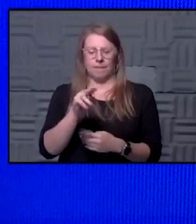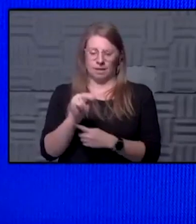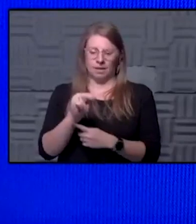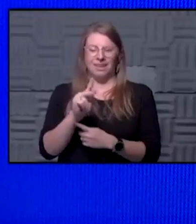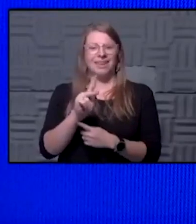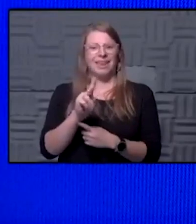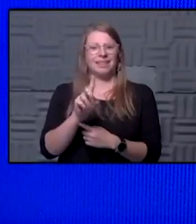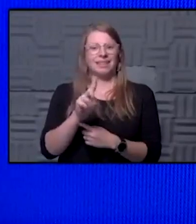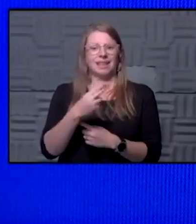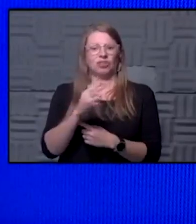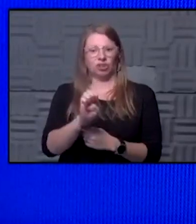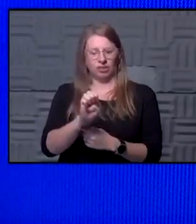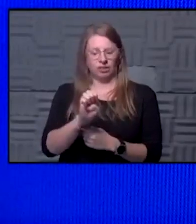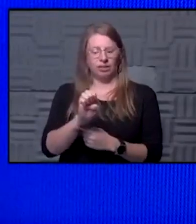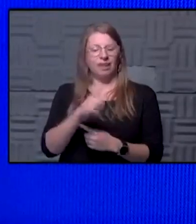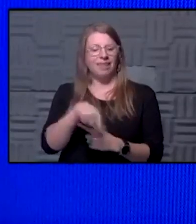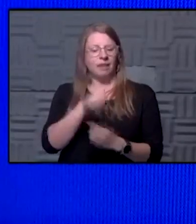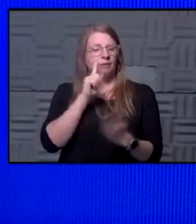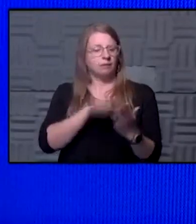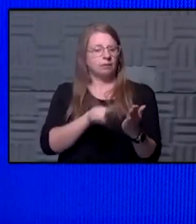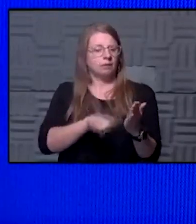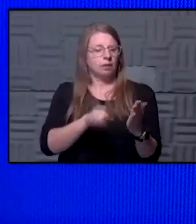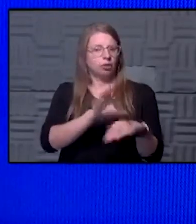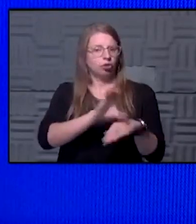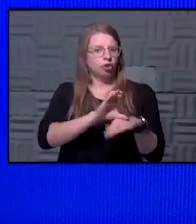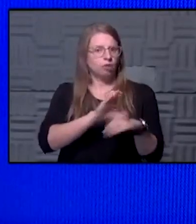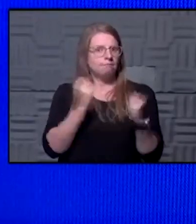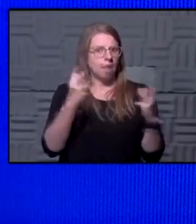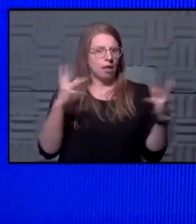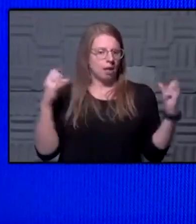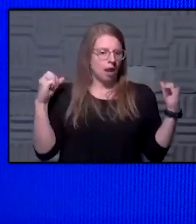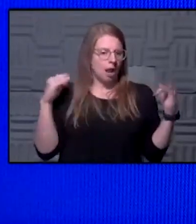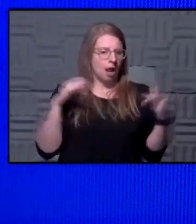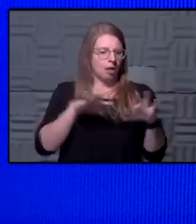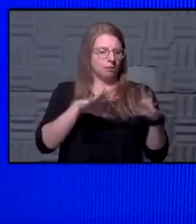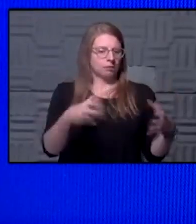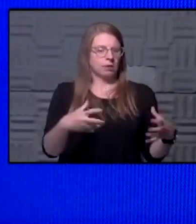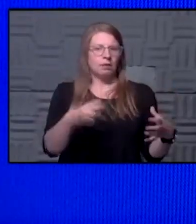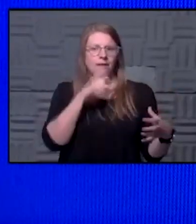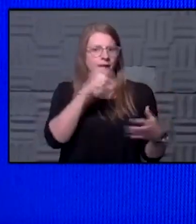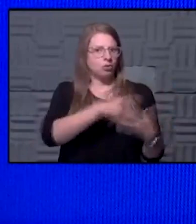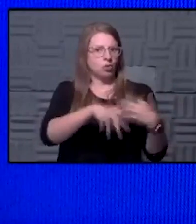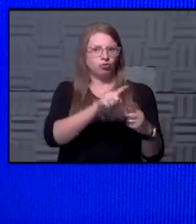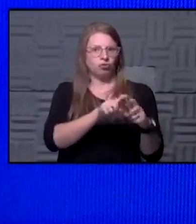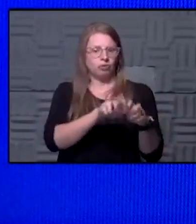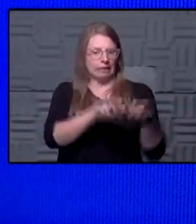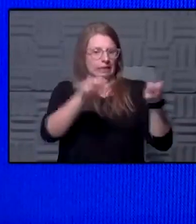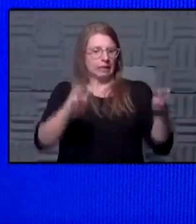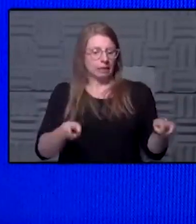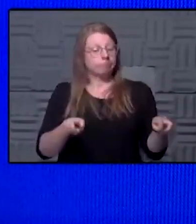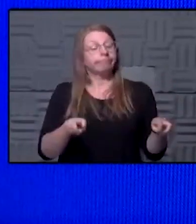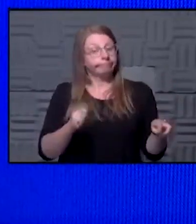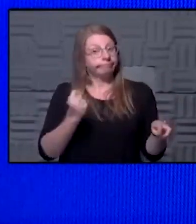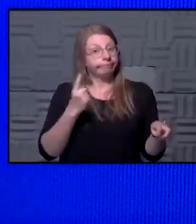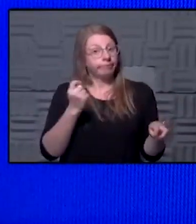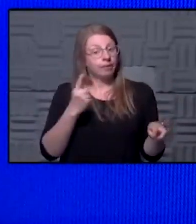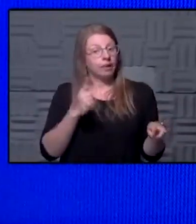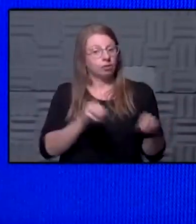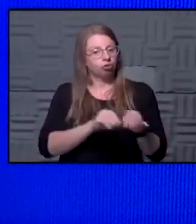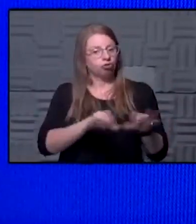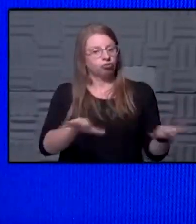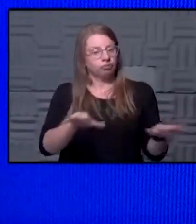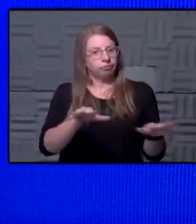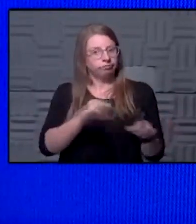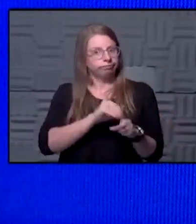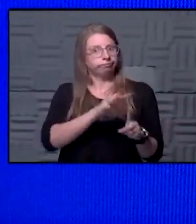to investigate churches which are getting together in large groups and not having social distancing, and sure enough, they're sharing the virus.